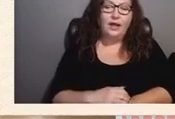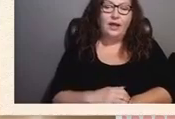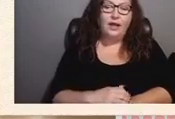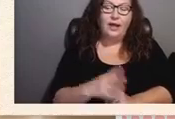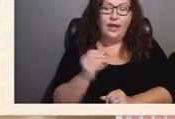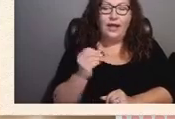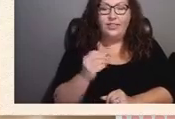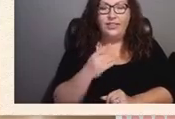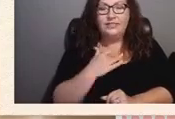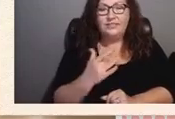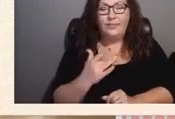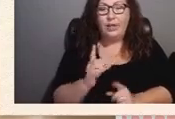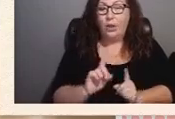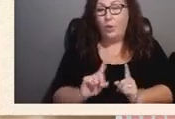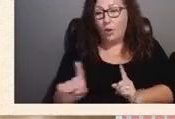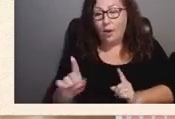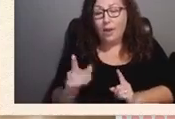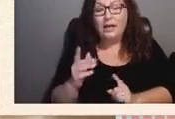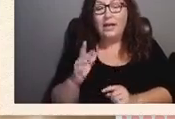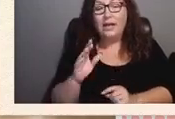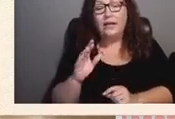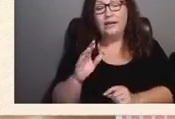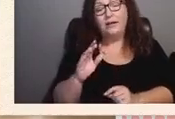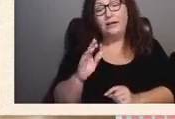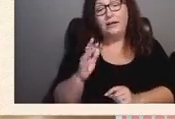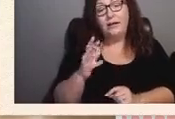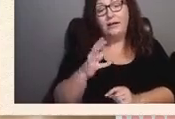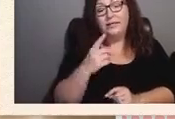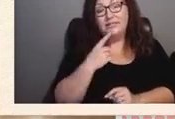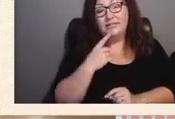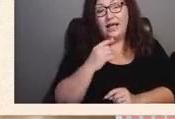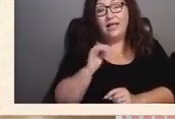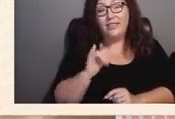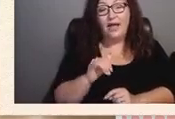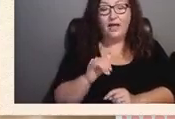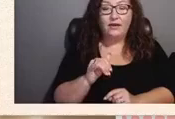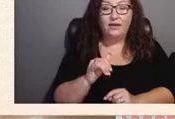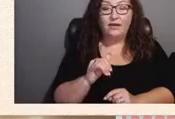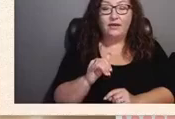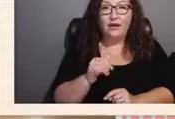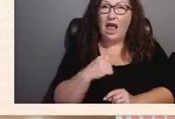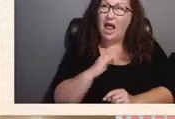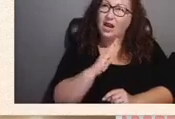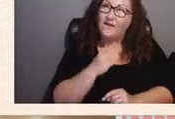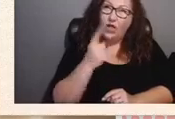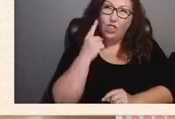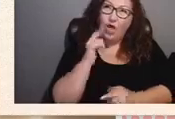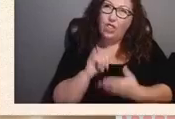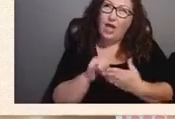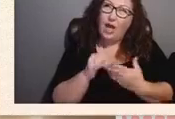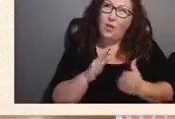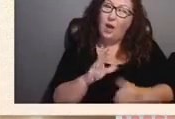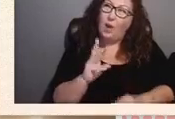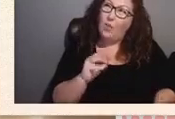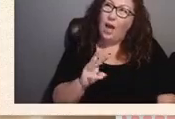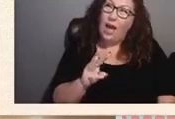walk away, 9 times out of 10, they usually walk away saying, I never thought of it that way. Wow, like thanks